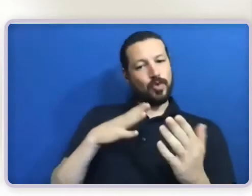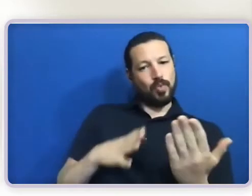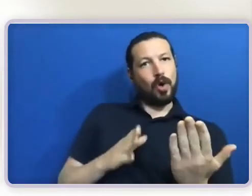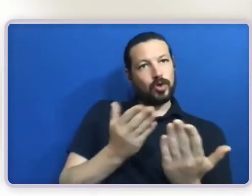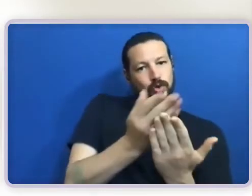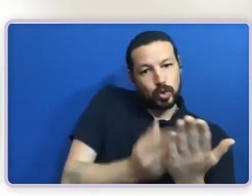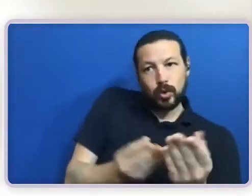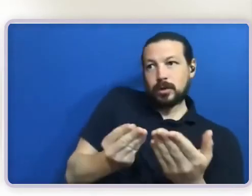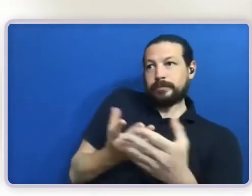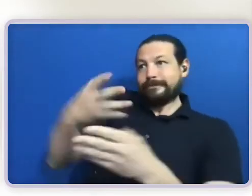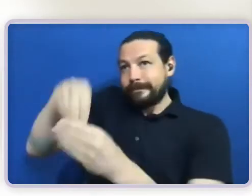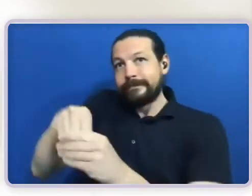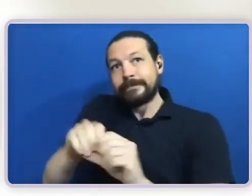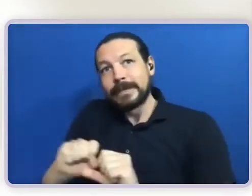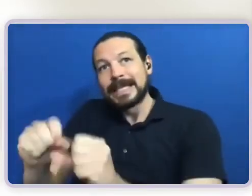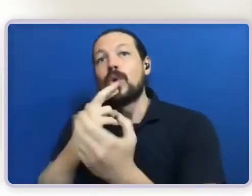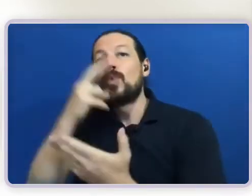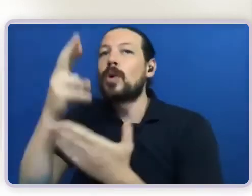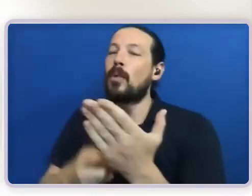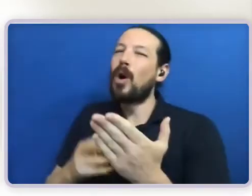of the Commission.